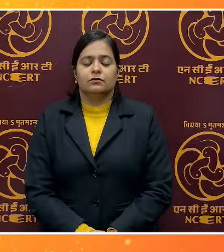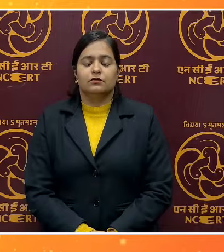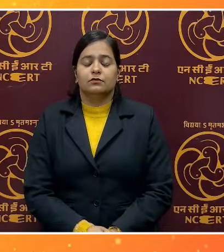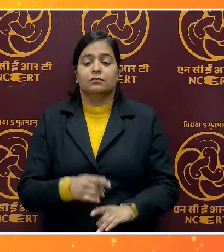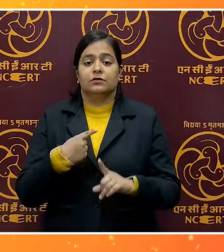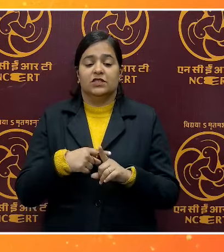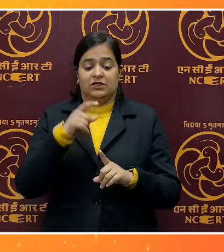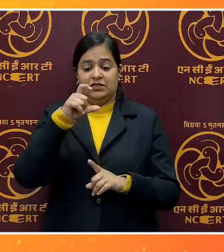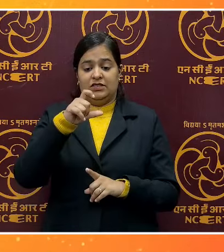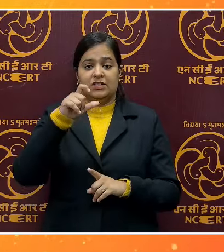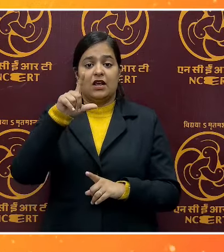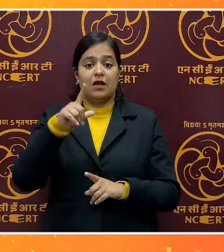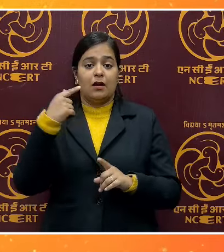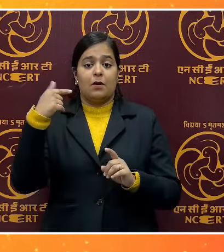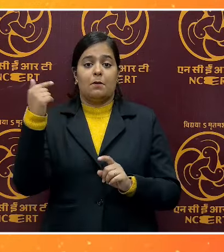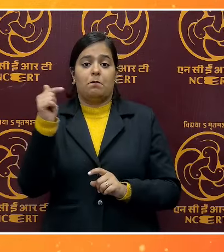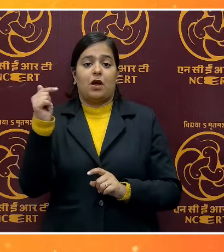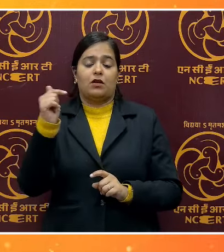and Cl is -1.